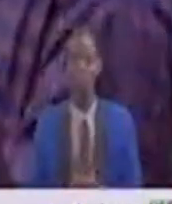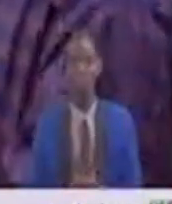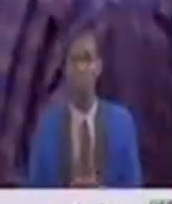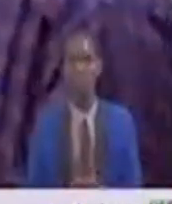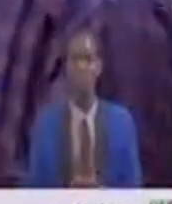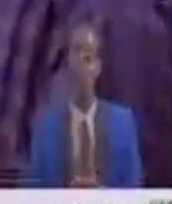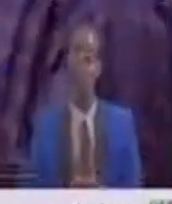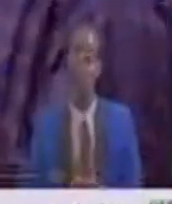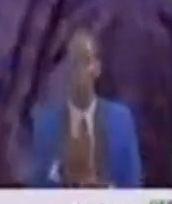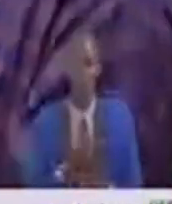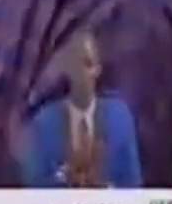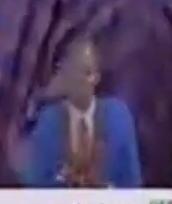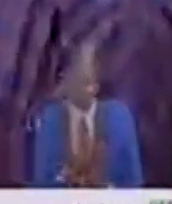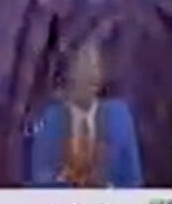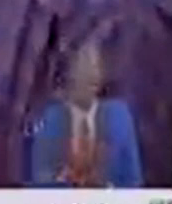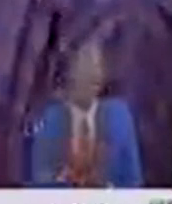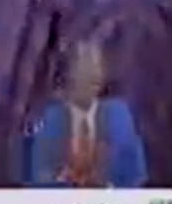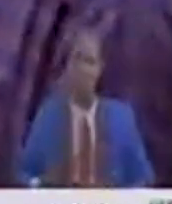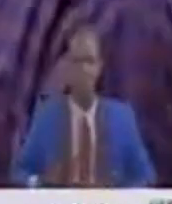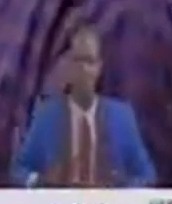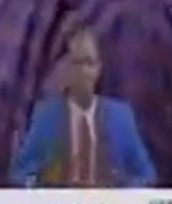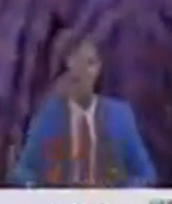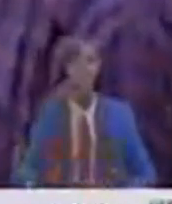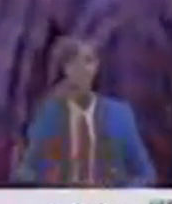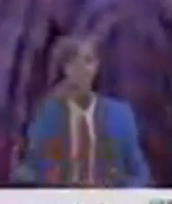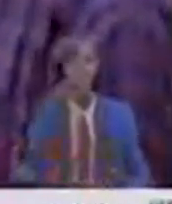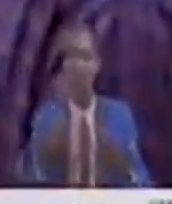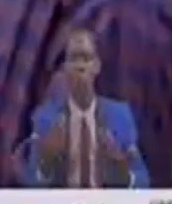A godly lifestyle,